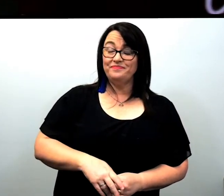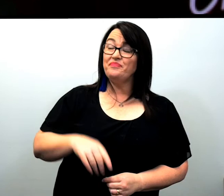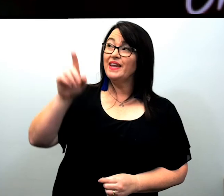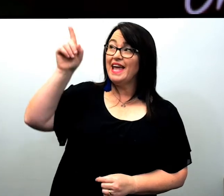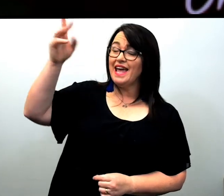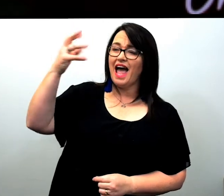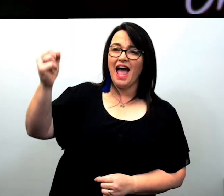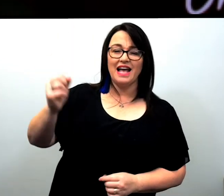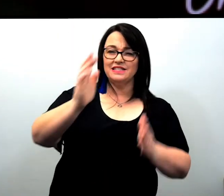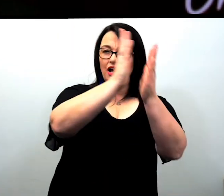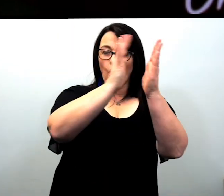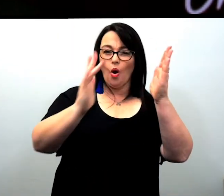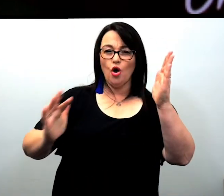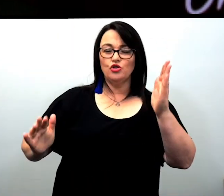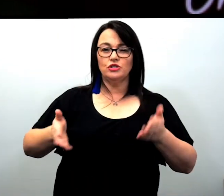wants to use you.